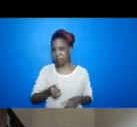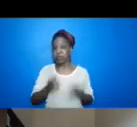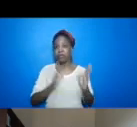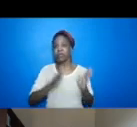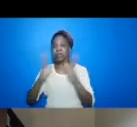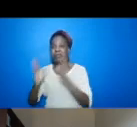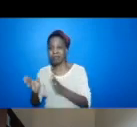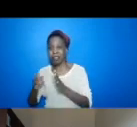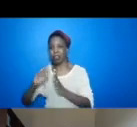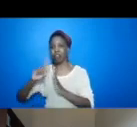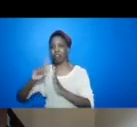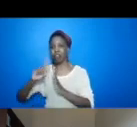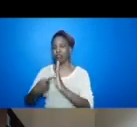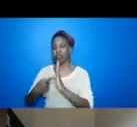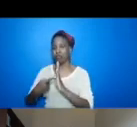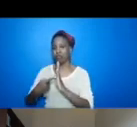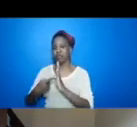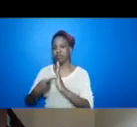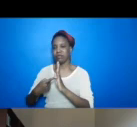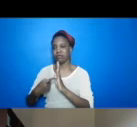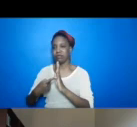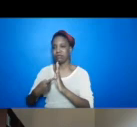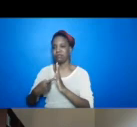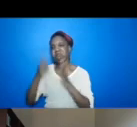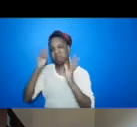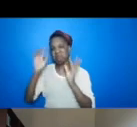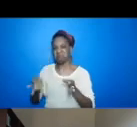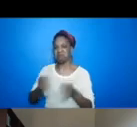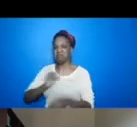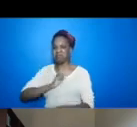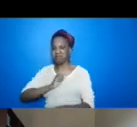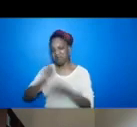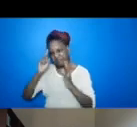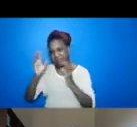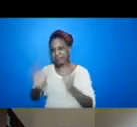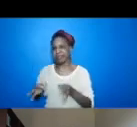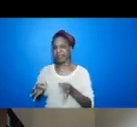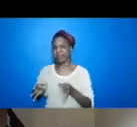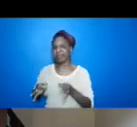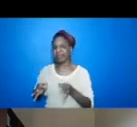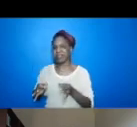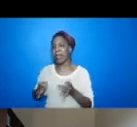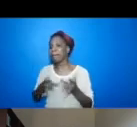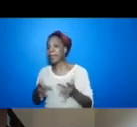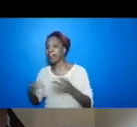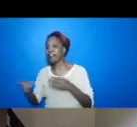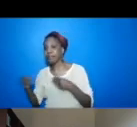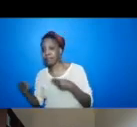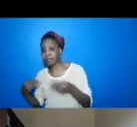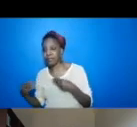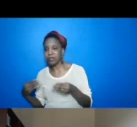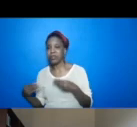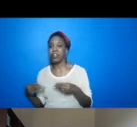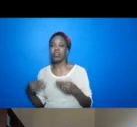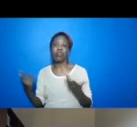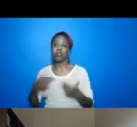chosen and flexible. You can choose whether to be you can choose whether to be married.